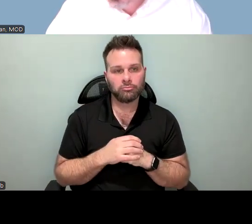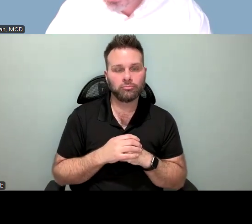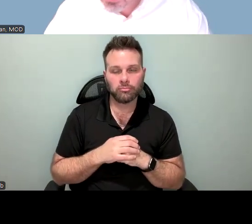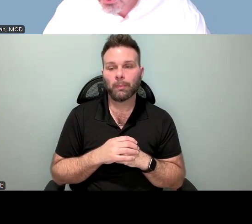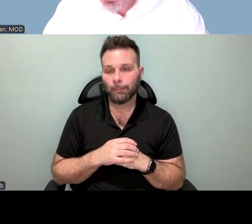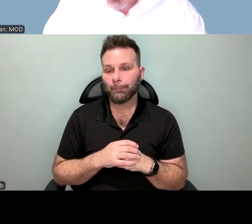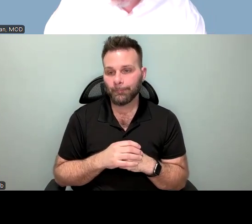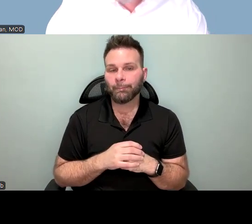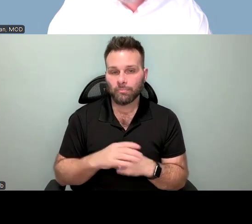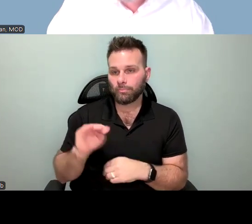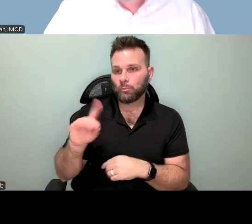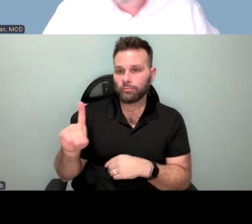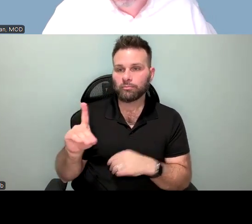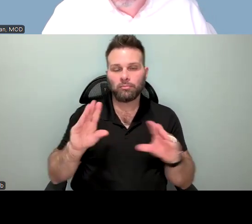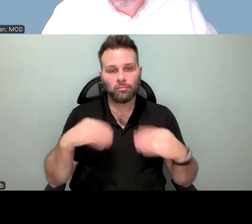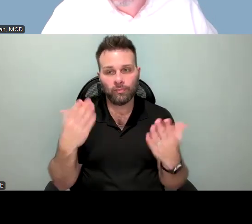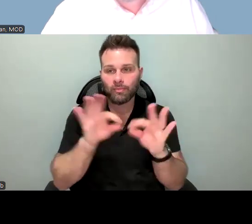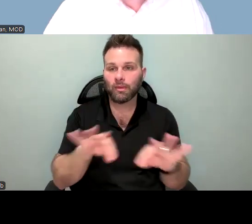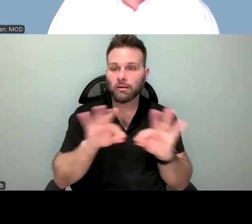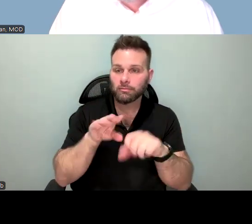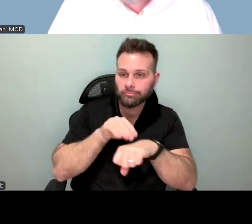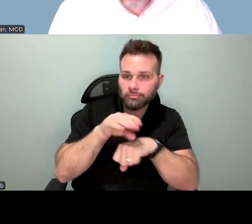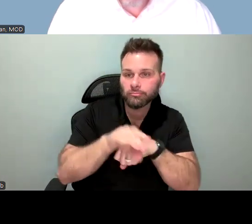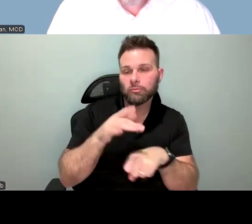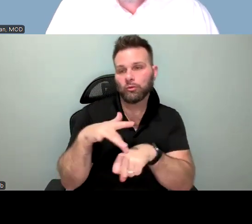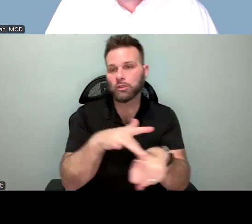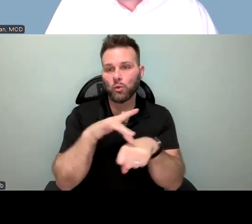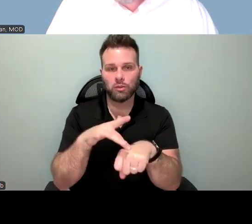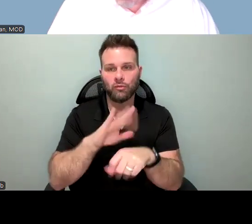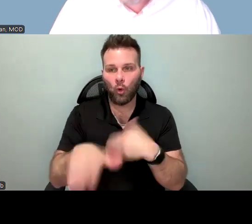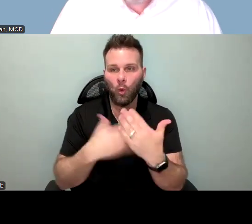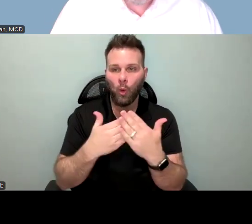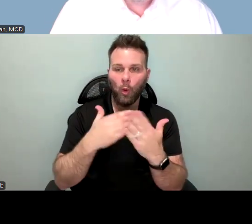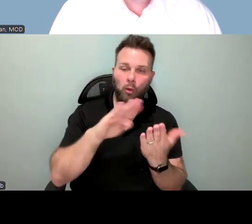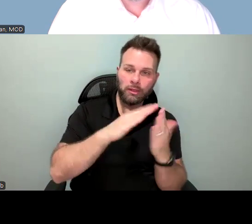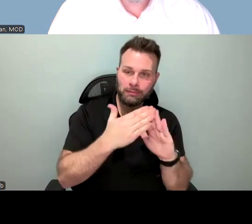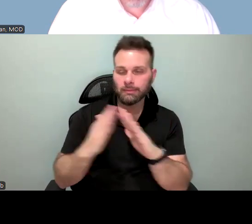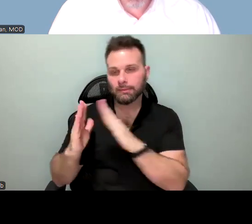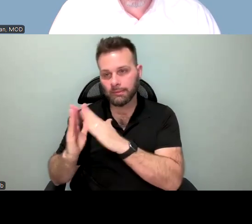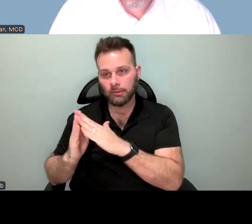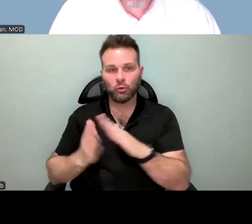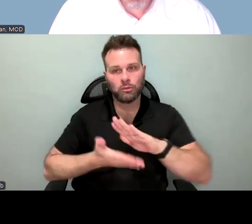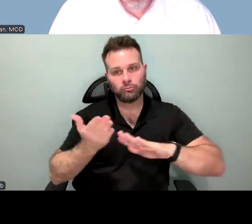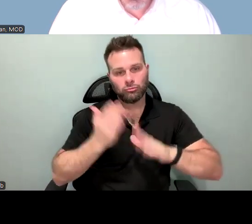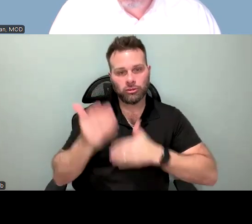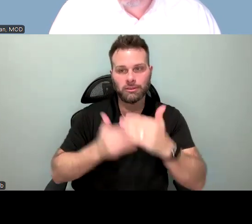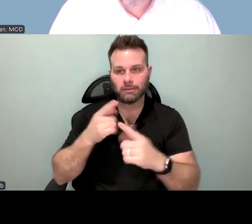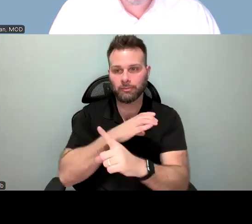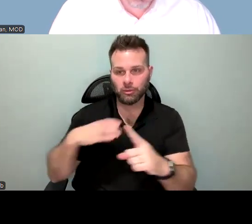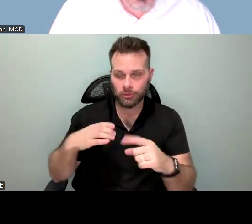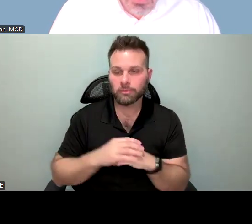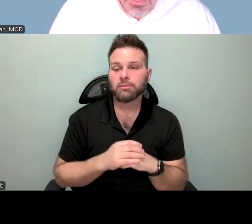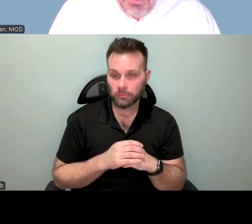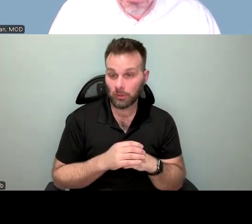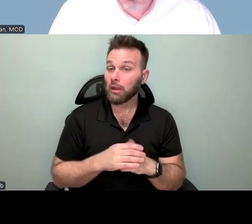MOD provides essential guidance and resources to towns and cities throughout the entire process of forming and operating a commission. This includes